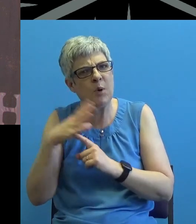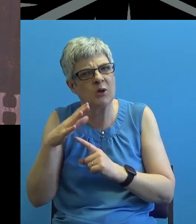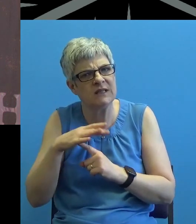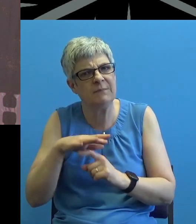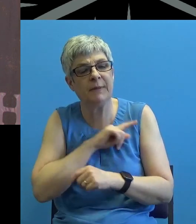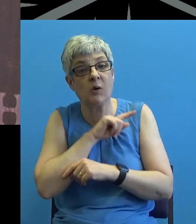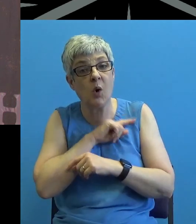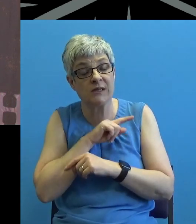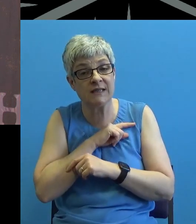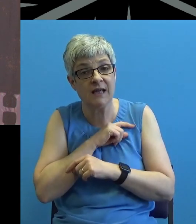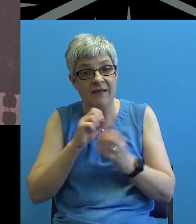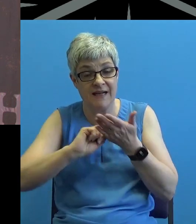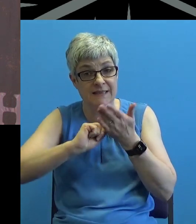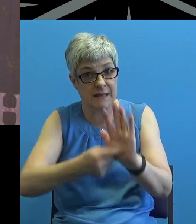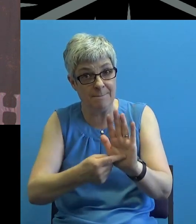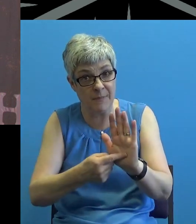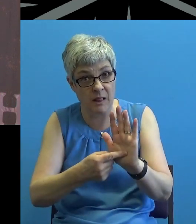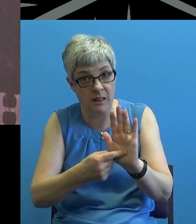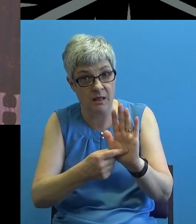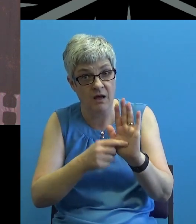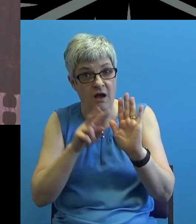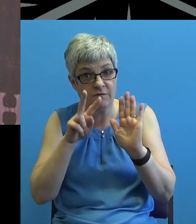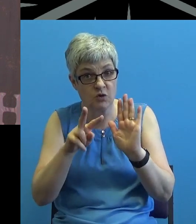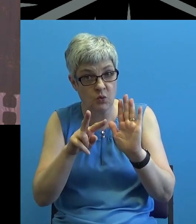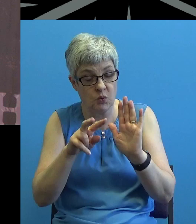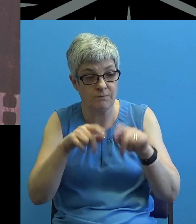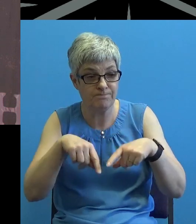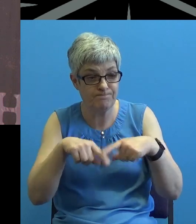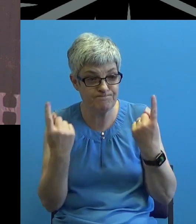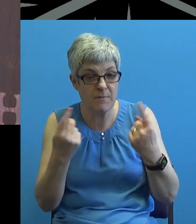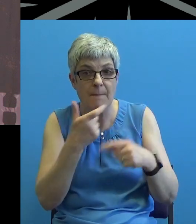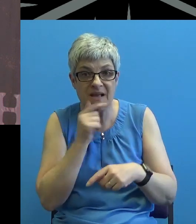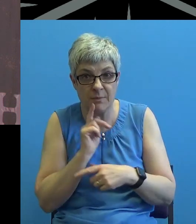because they become a symbol of two different types of people.